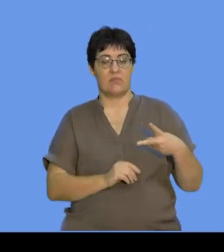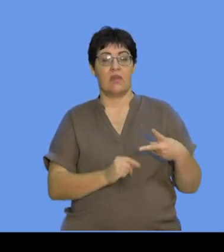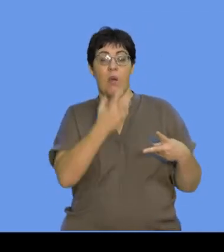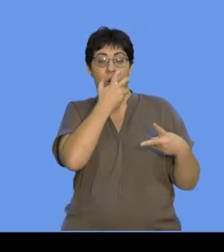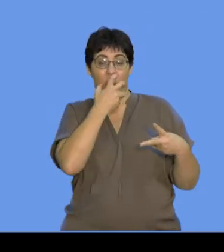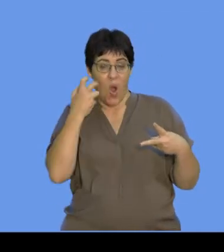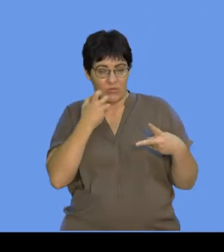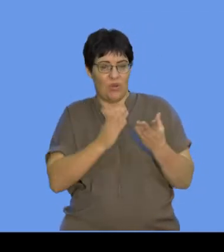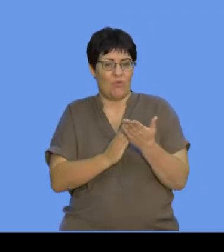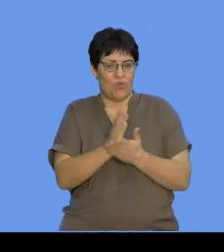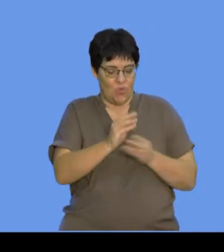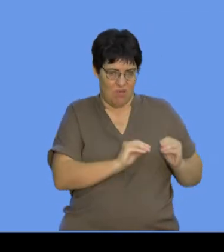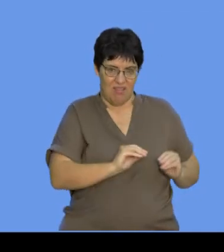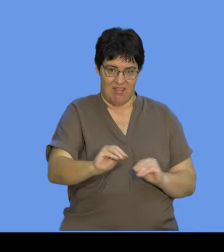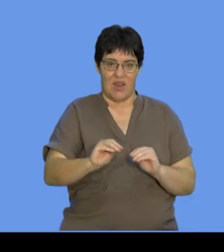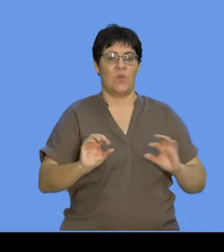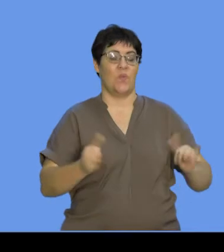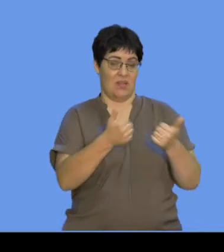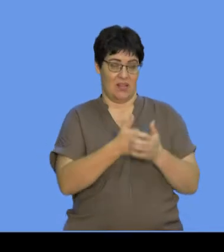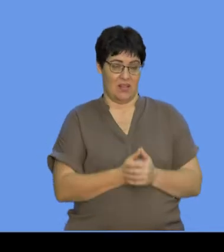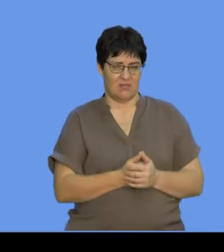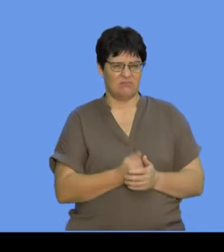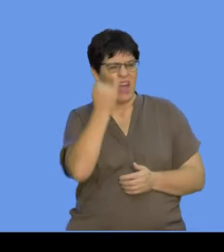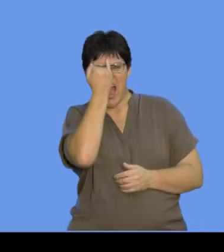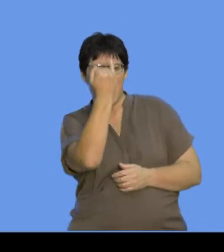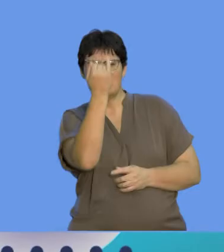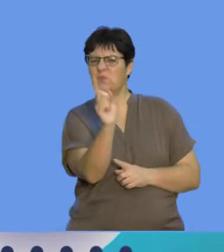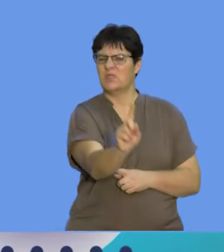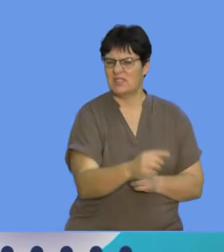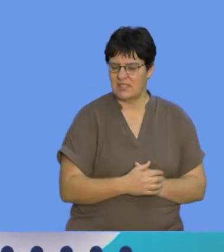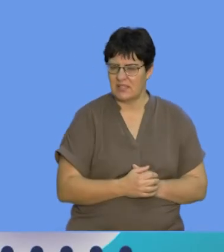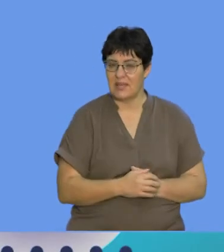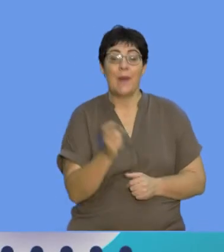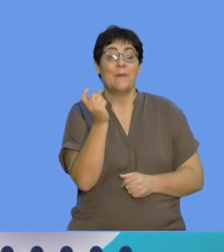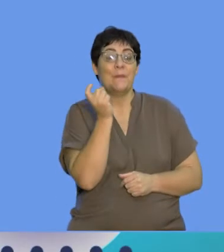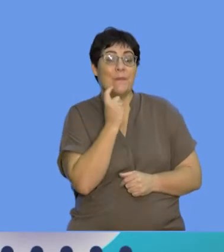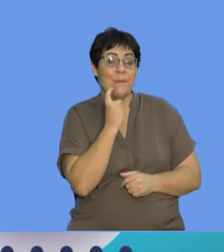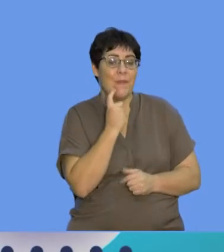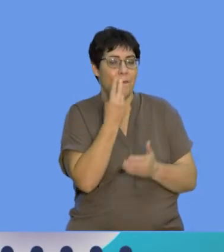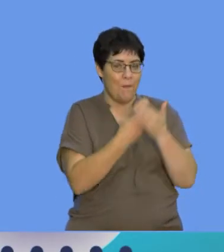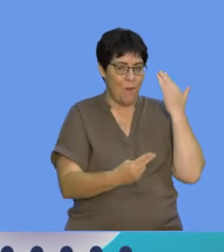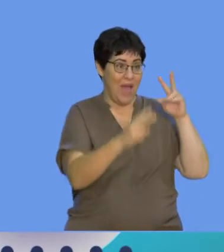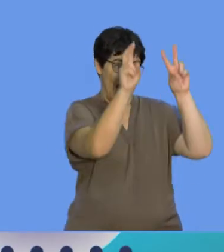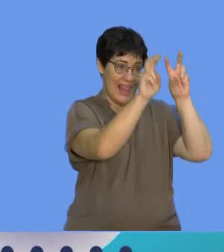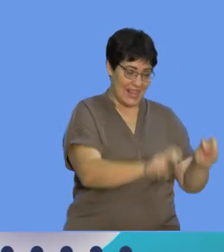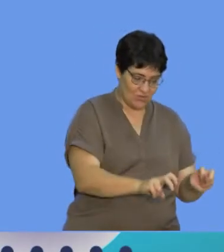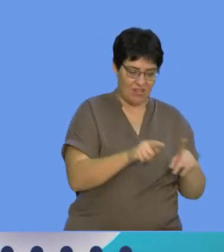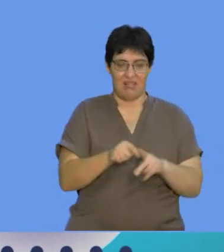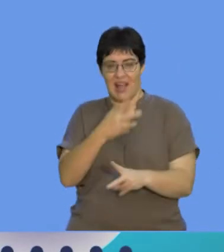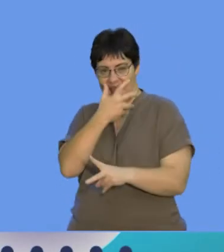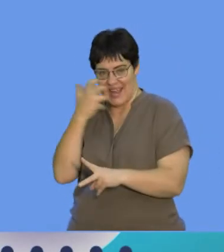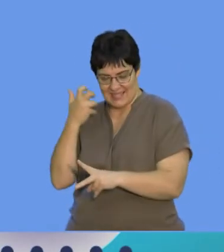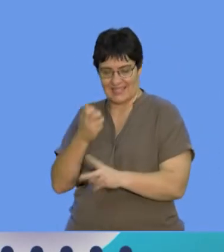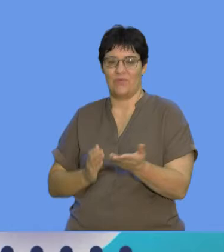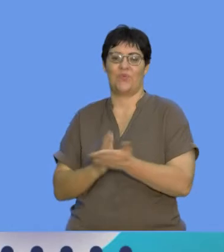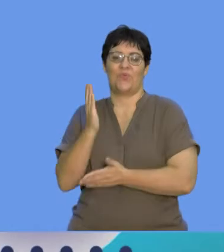thermal conductors. So the main idea here is to understand that metals are both good in terms of allowing